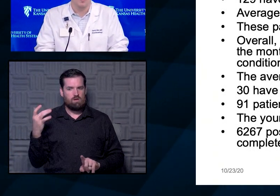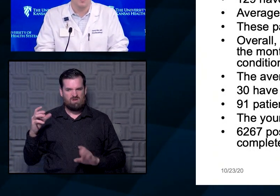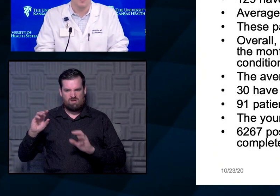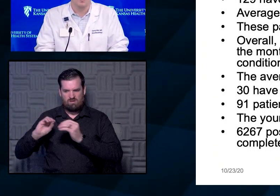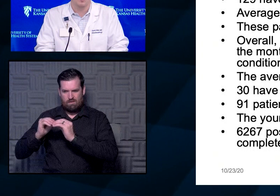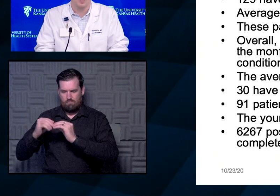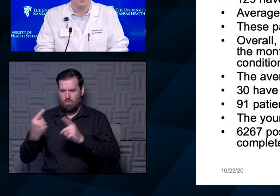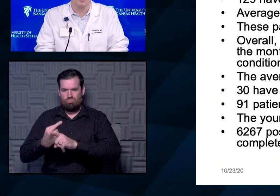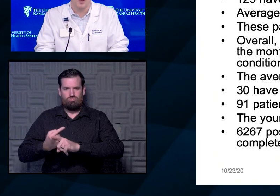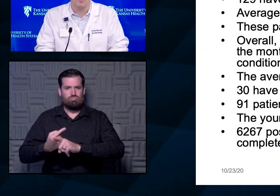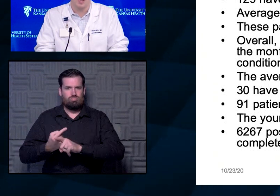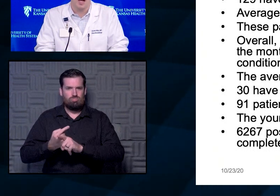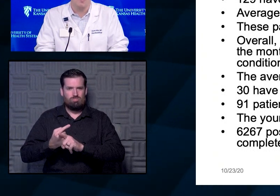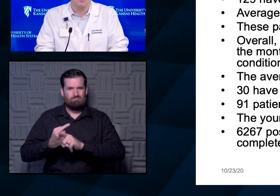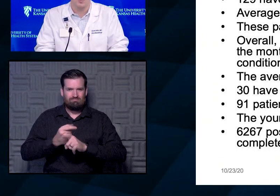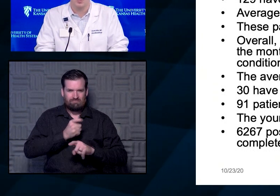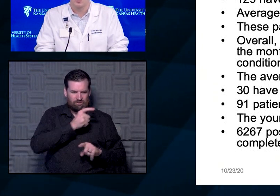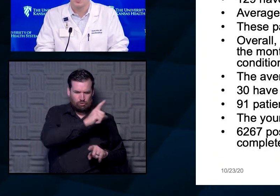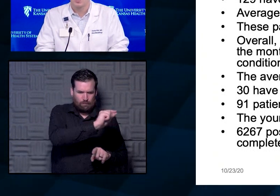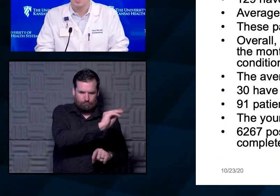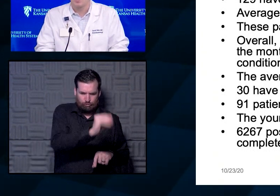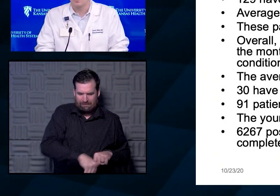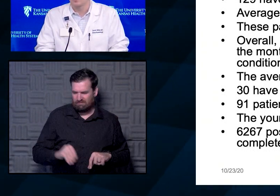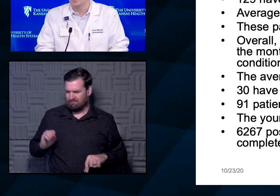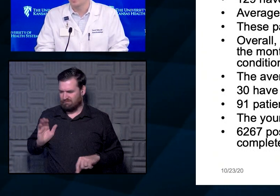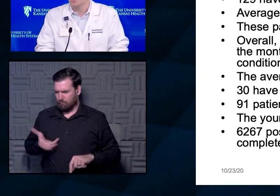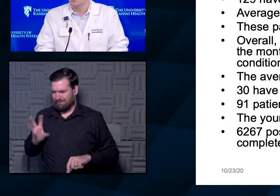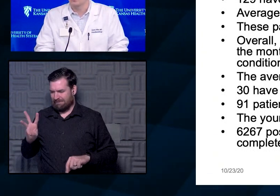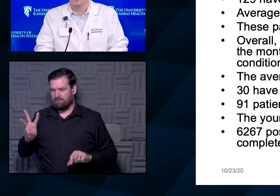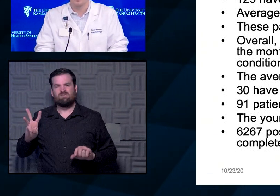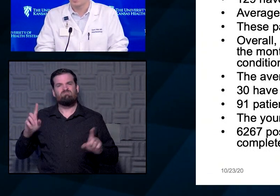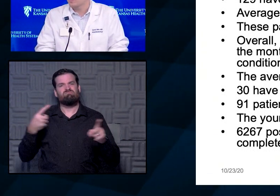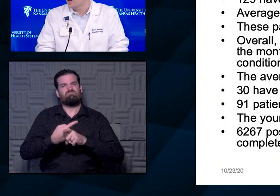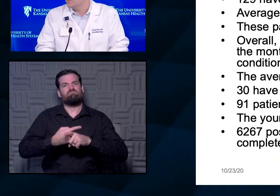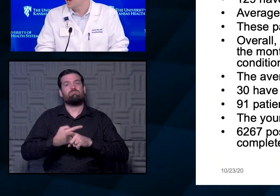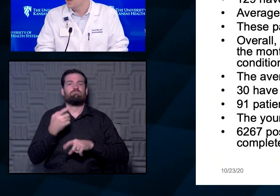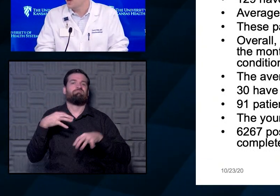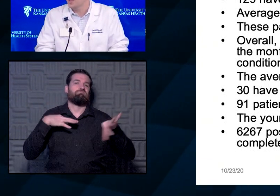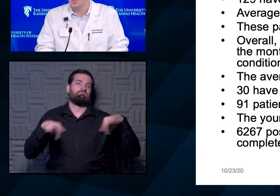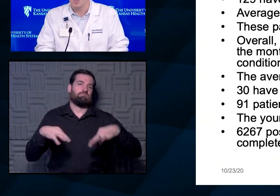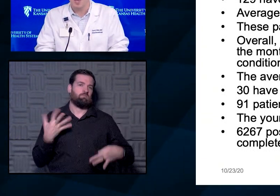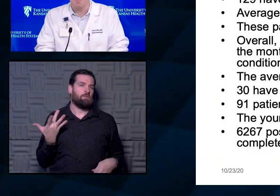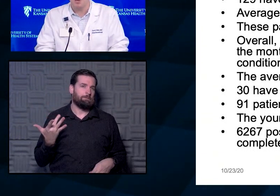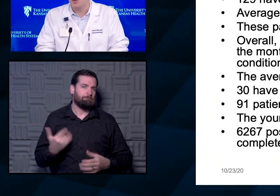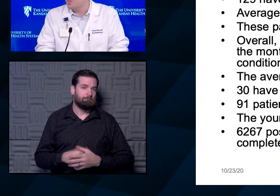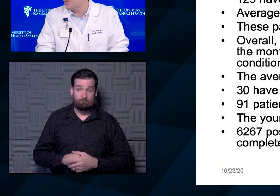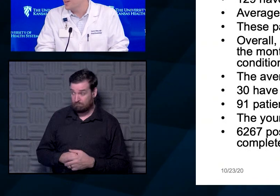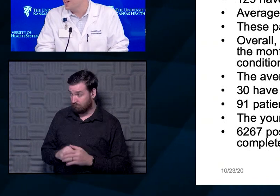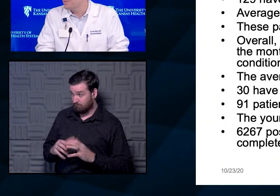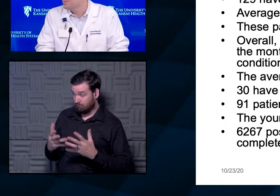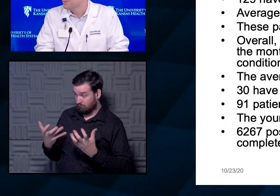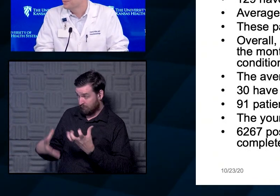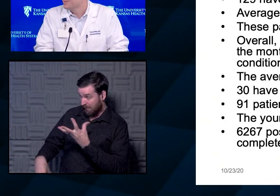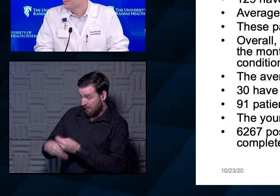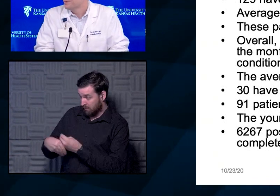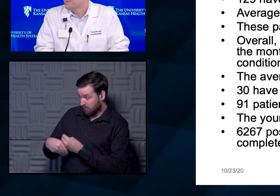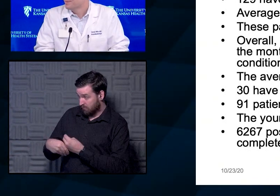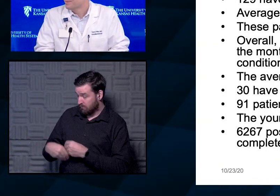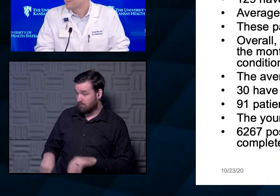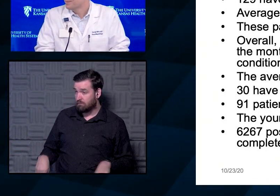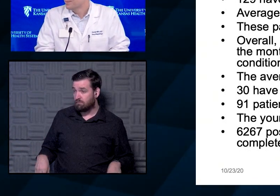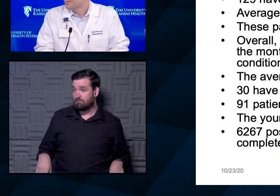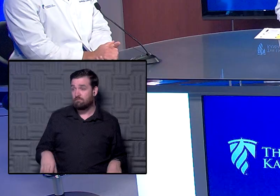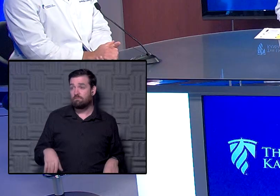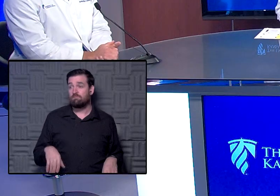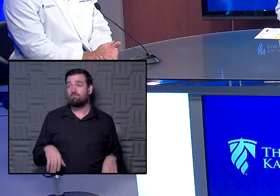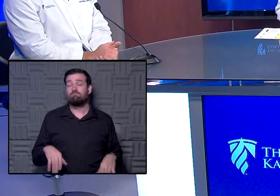so different from the 20% right now for the state of Kansas. So, Dana, anything that makes you want to add? Yeah, I mean, just